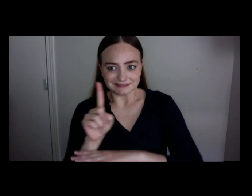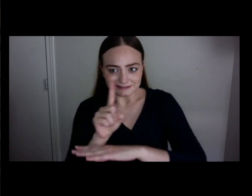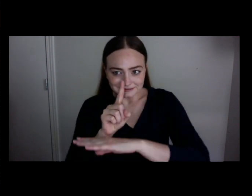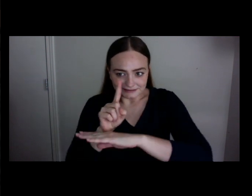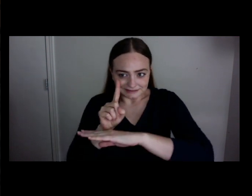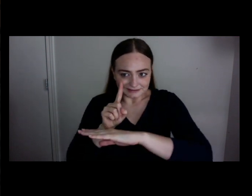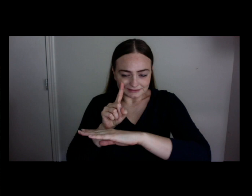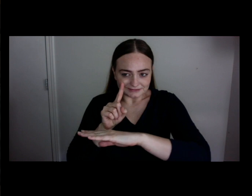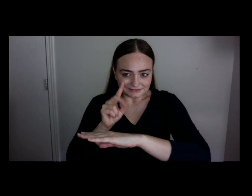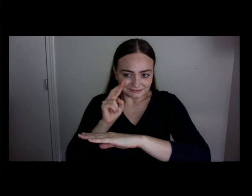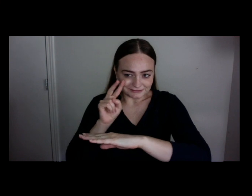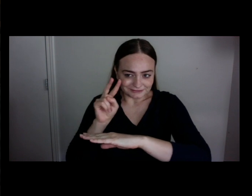shady.